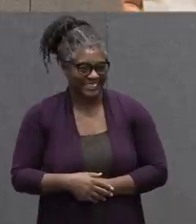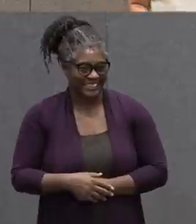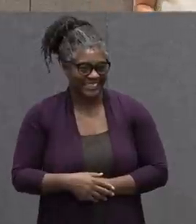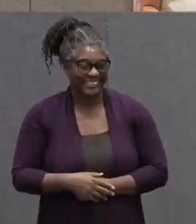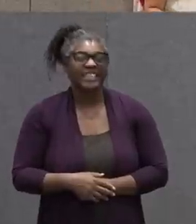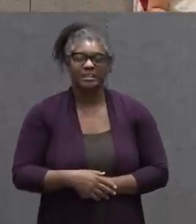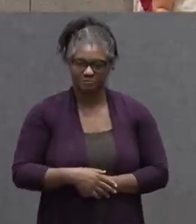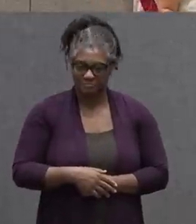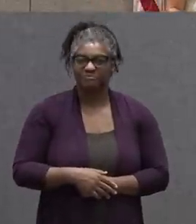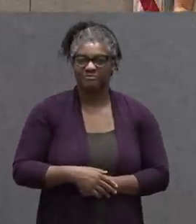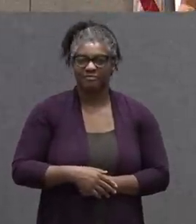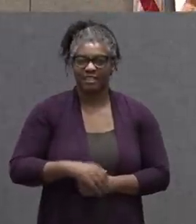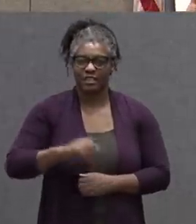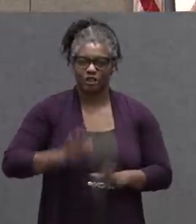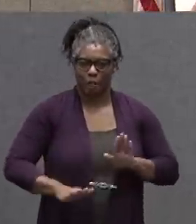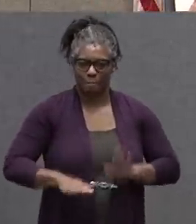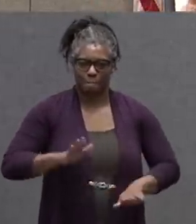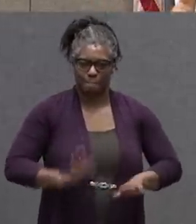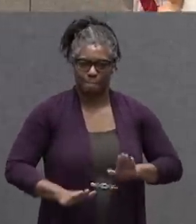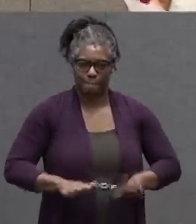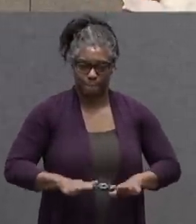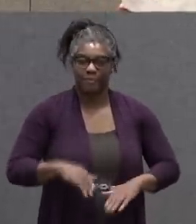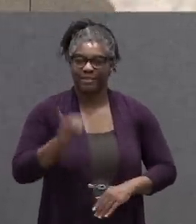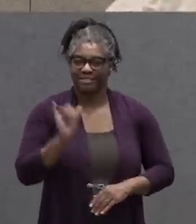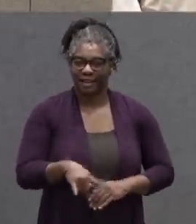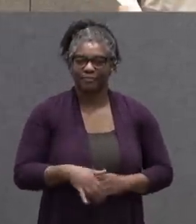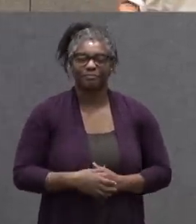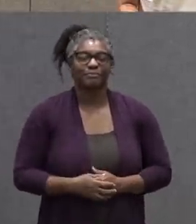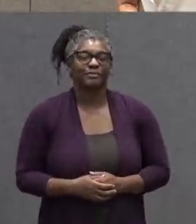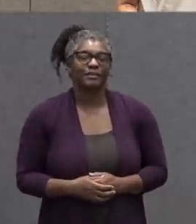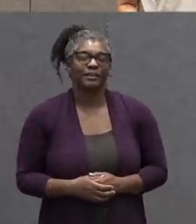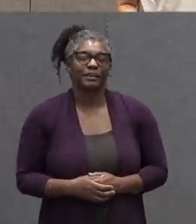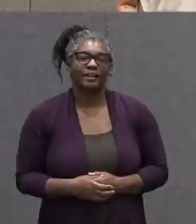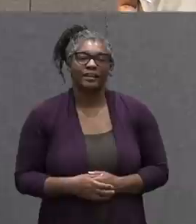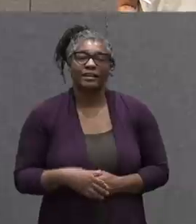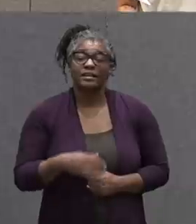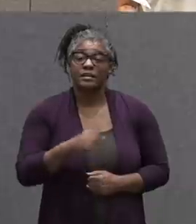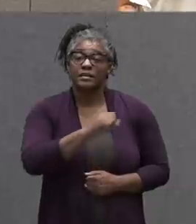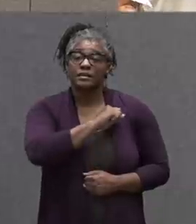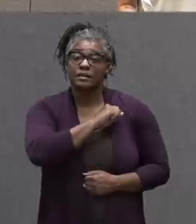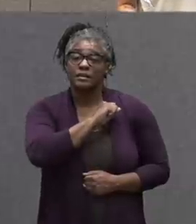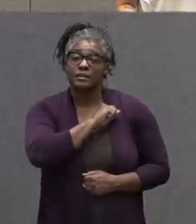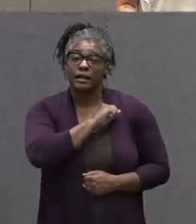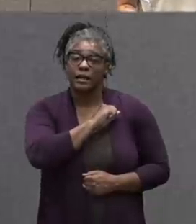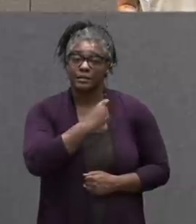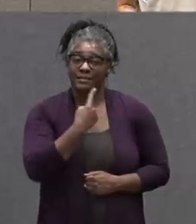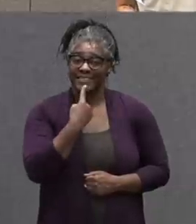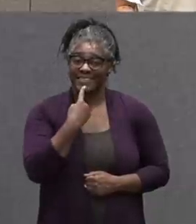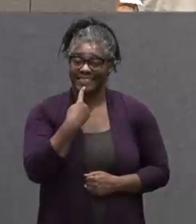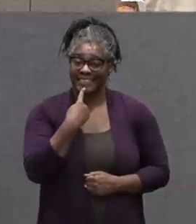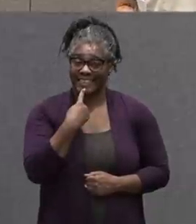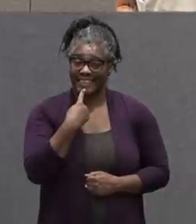Stomp. Very good. Okay, Simon says, take four